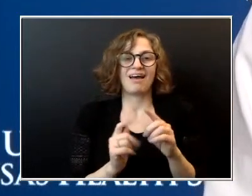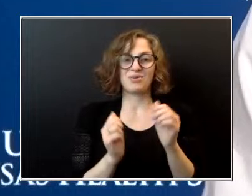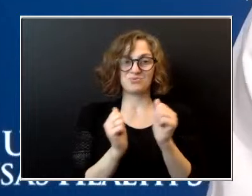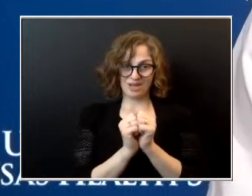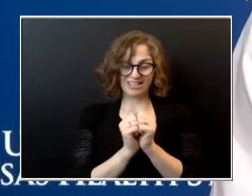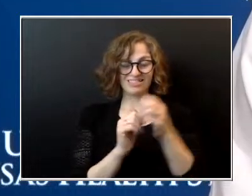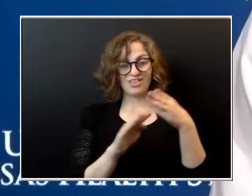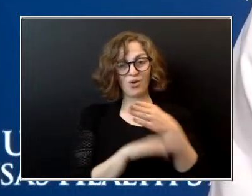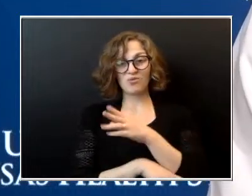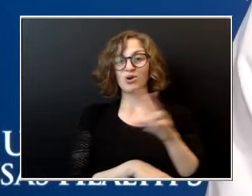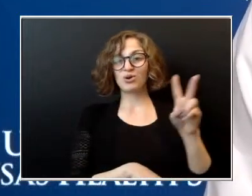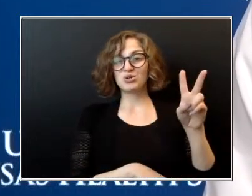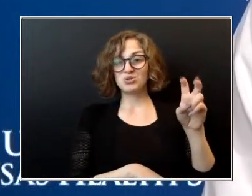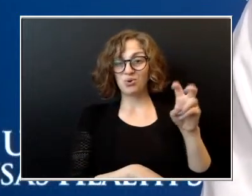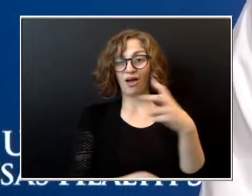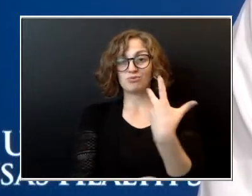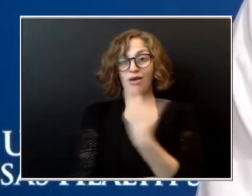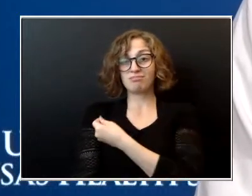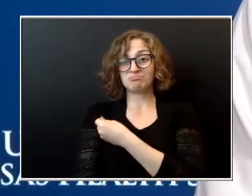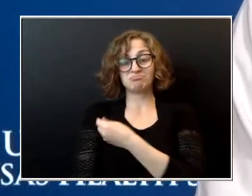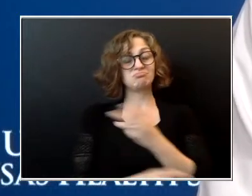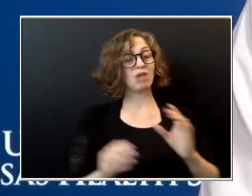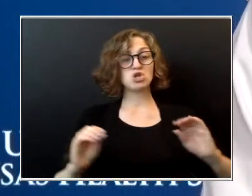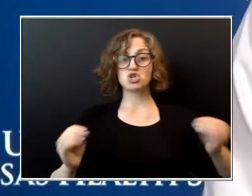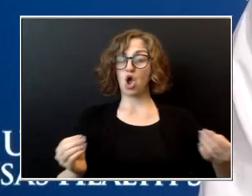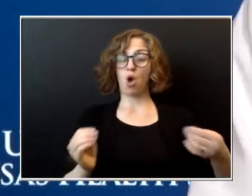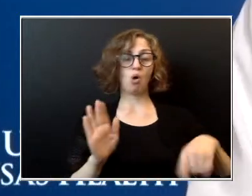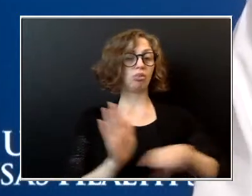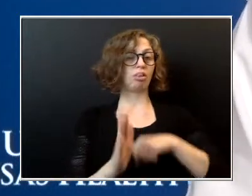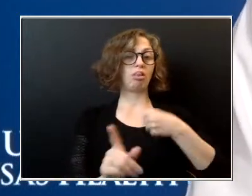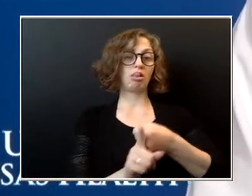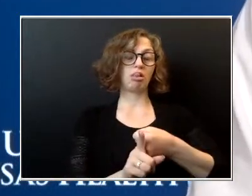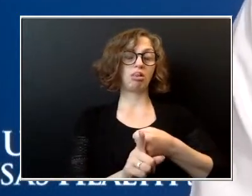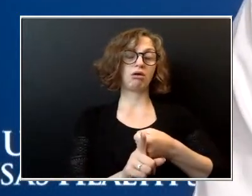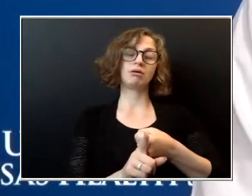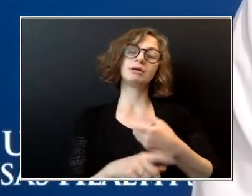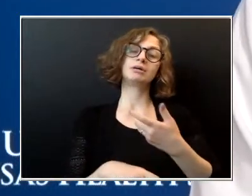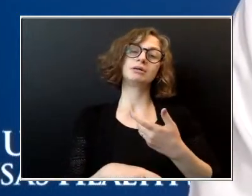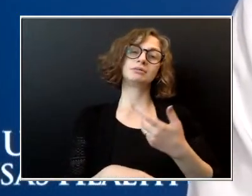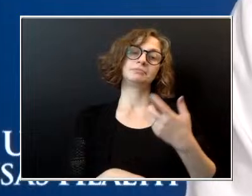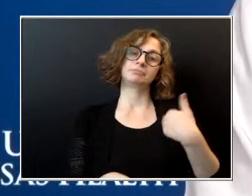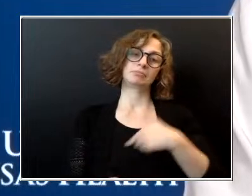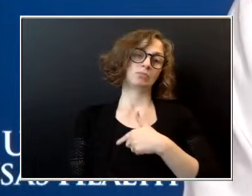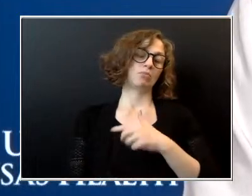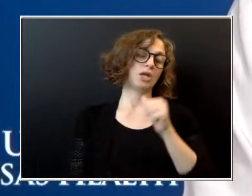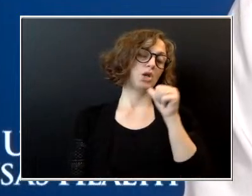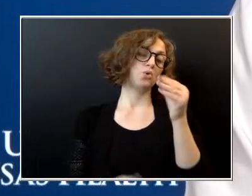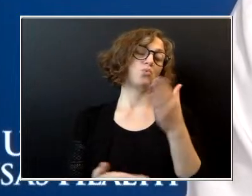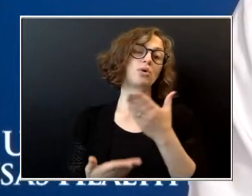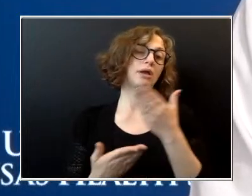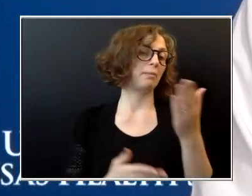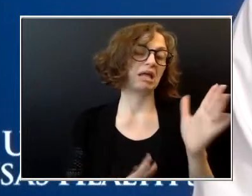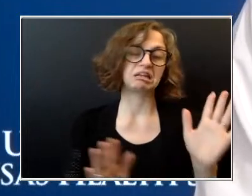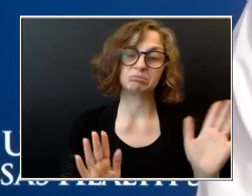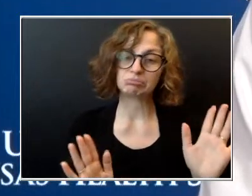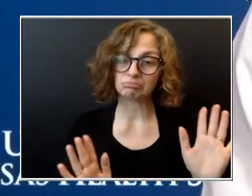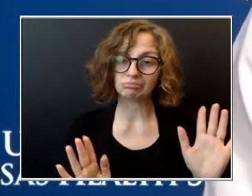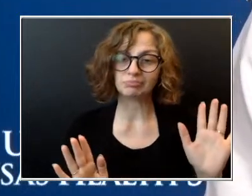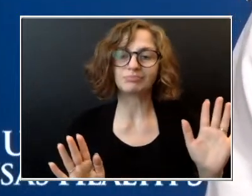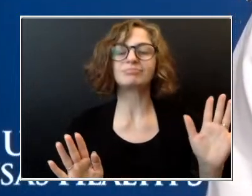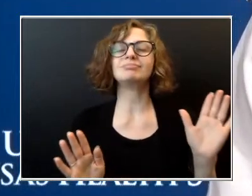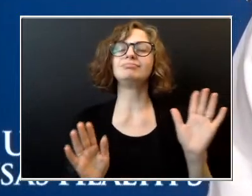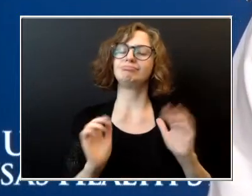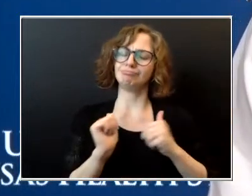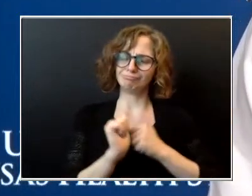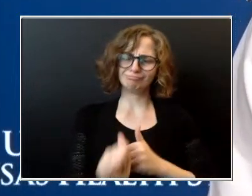ill side effects of this from getting all these vaccine doses. We certainly wouldn't recommend that. We would stay with the CDC guidance and